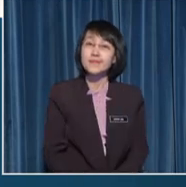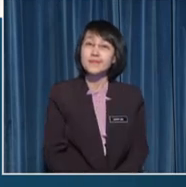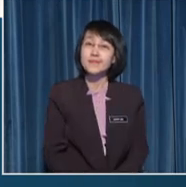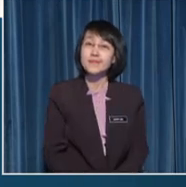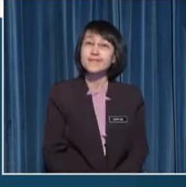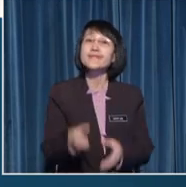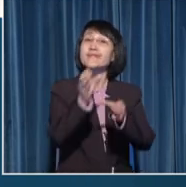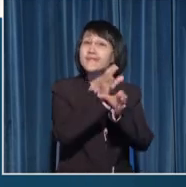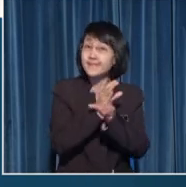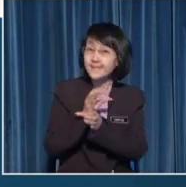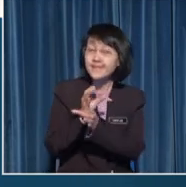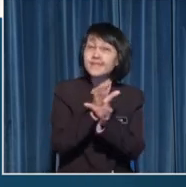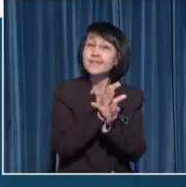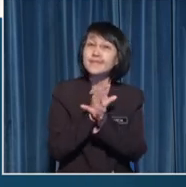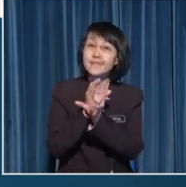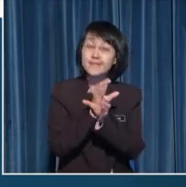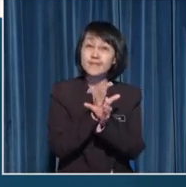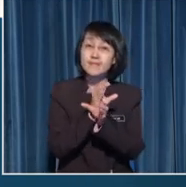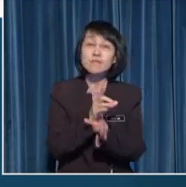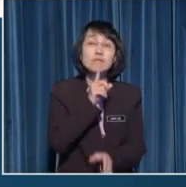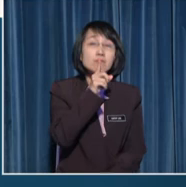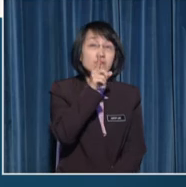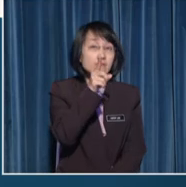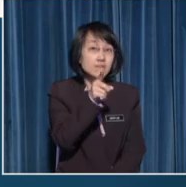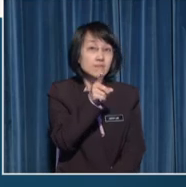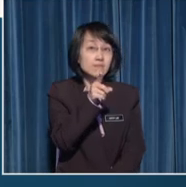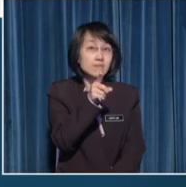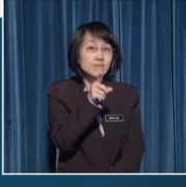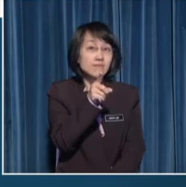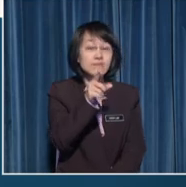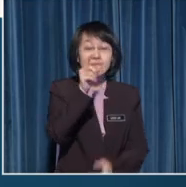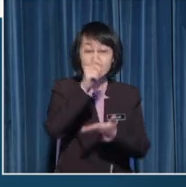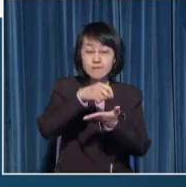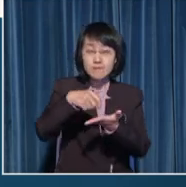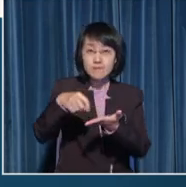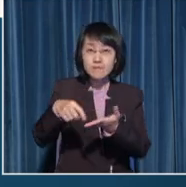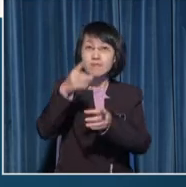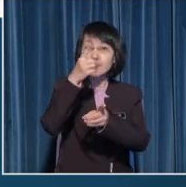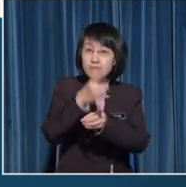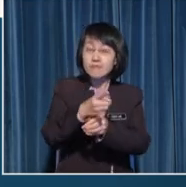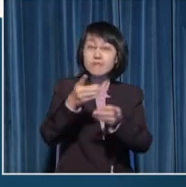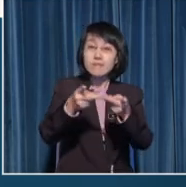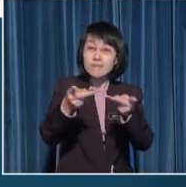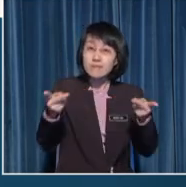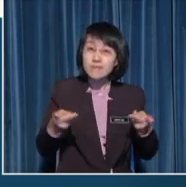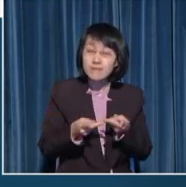Be careful. Make sure it is at the right row.